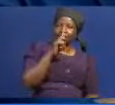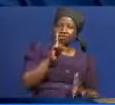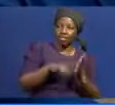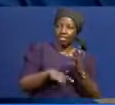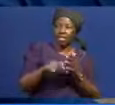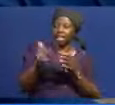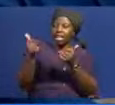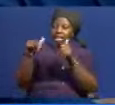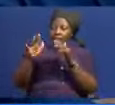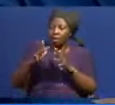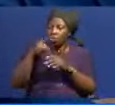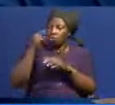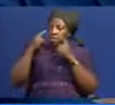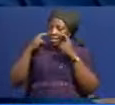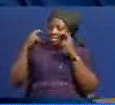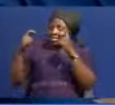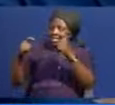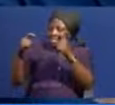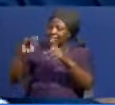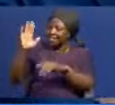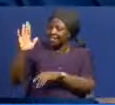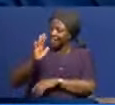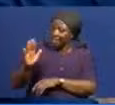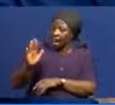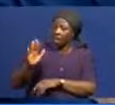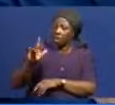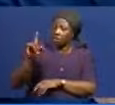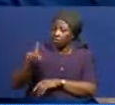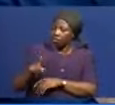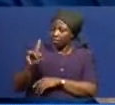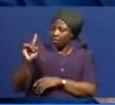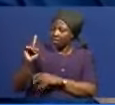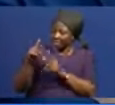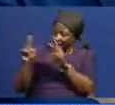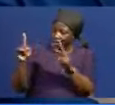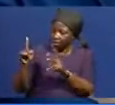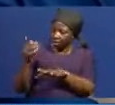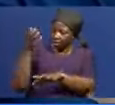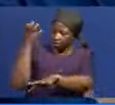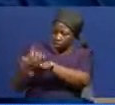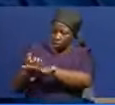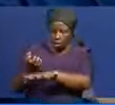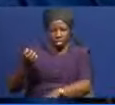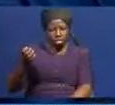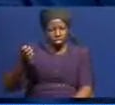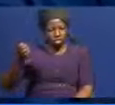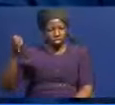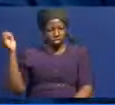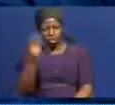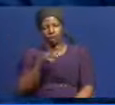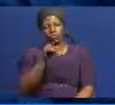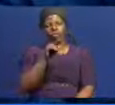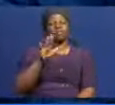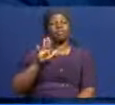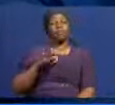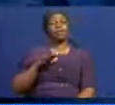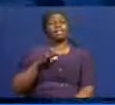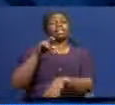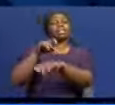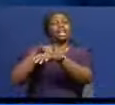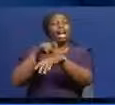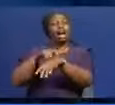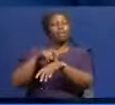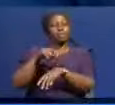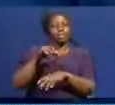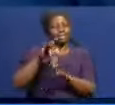no sin to be the first to take the stone and throw at that woman. And when he